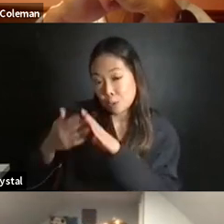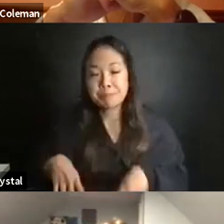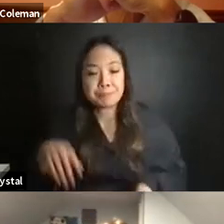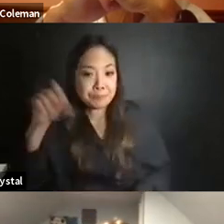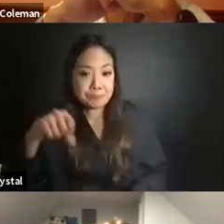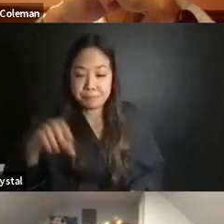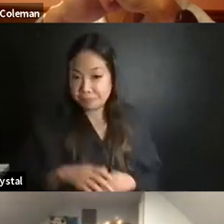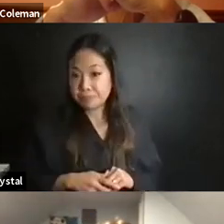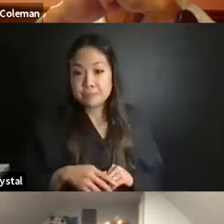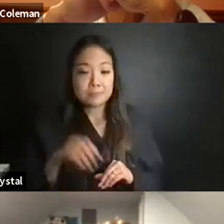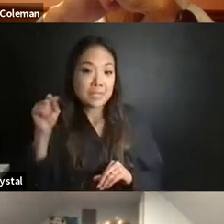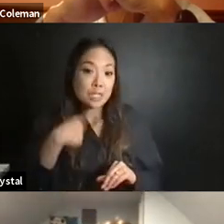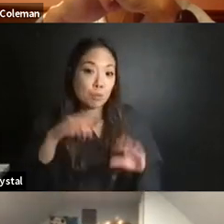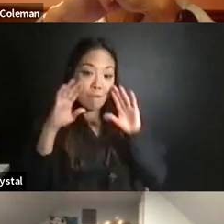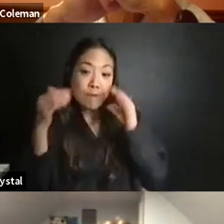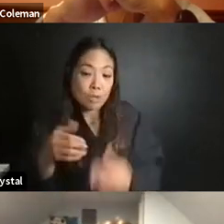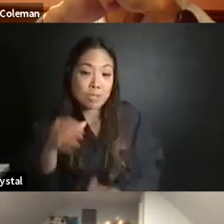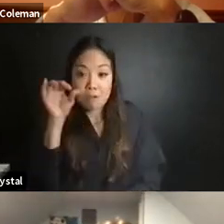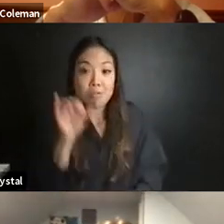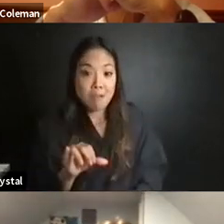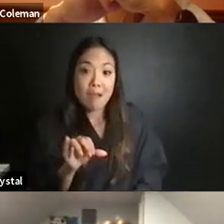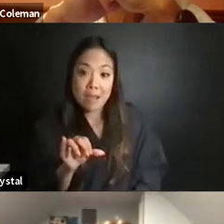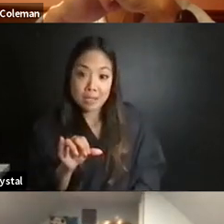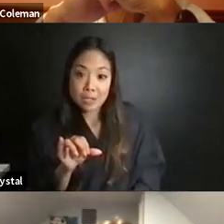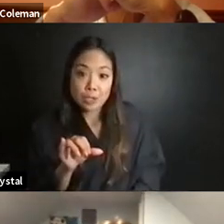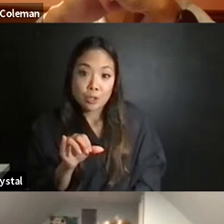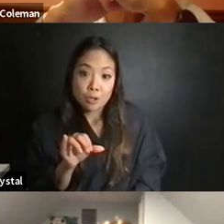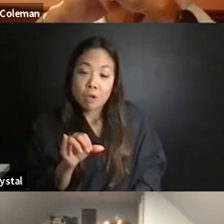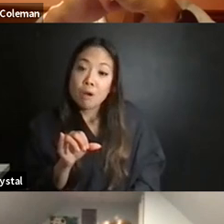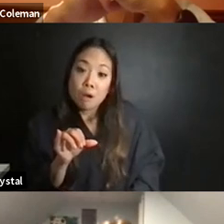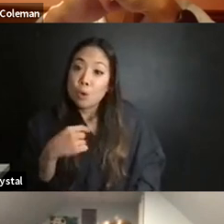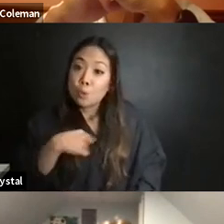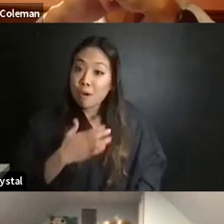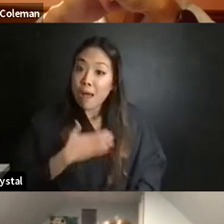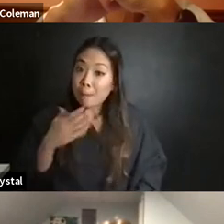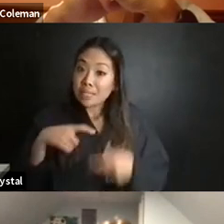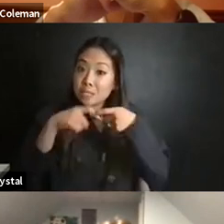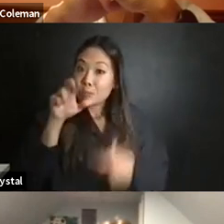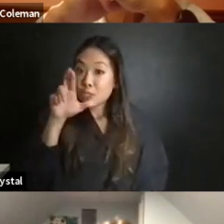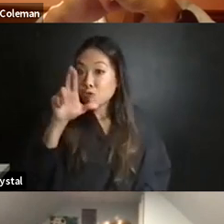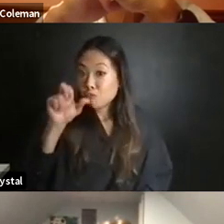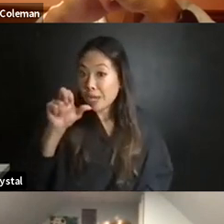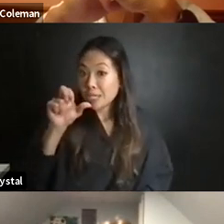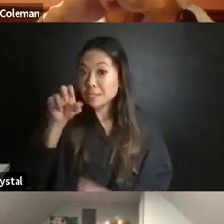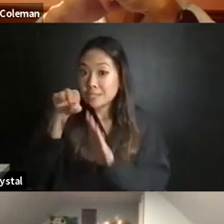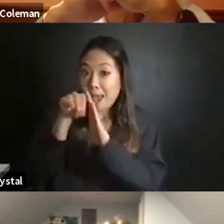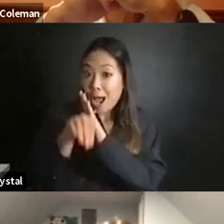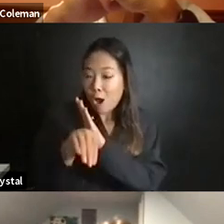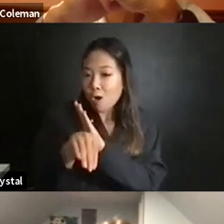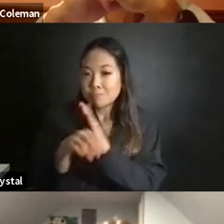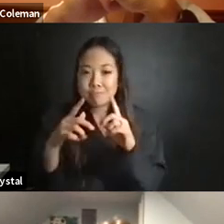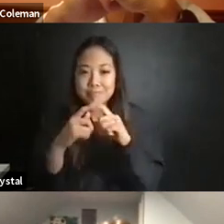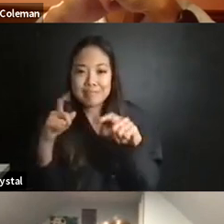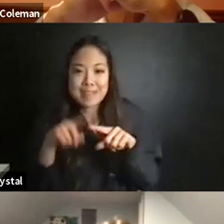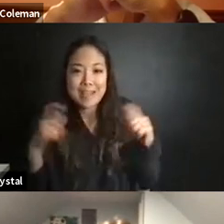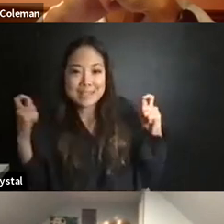what we're focused on and we'll be focused on you know we're although we're happy that the suspension rates are going down can't celebrate um if it's